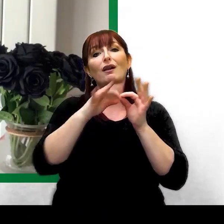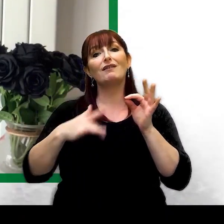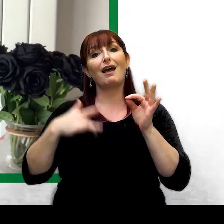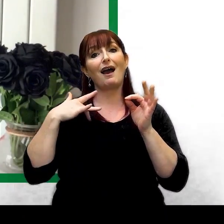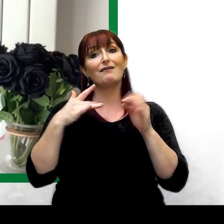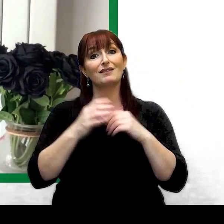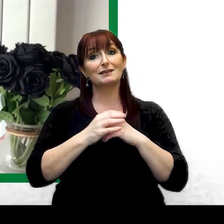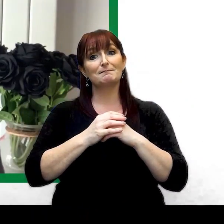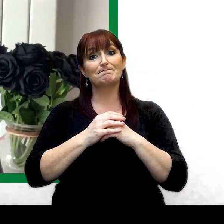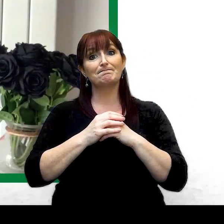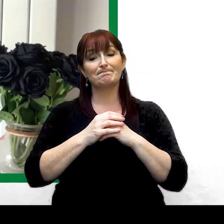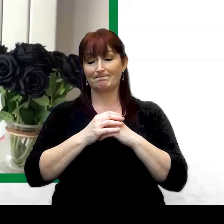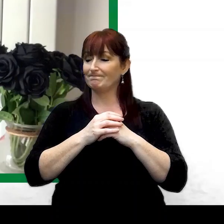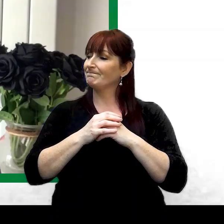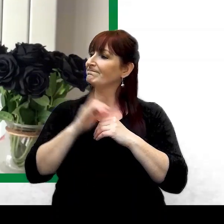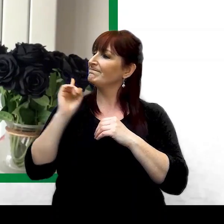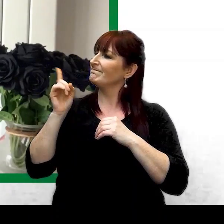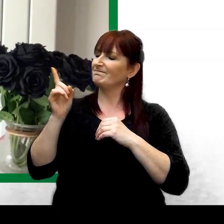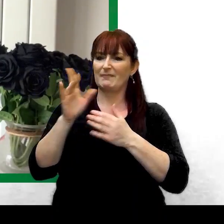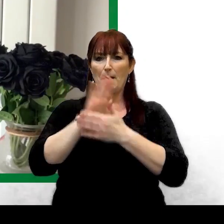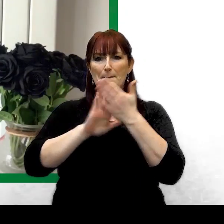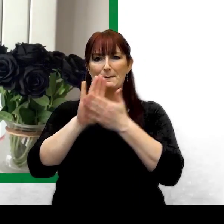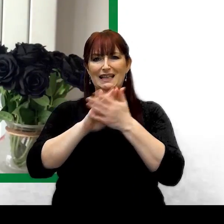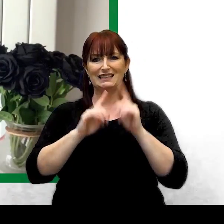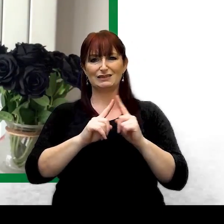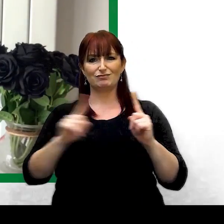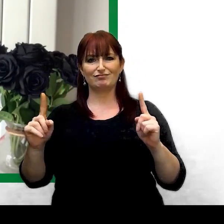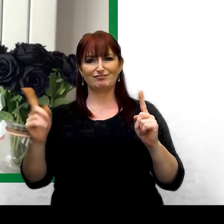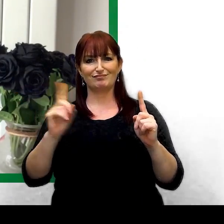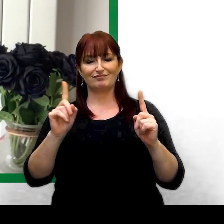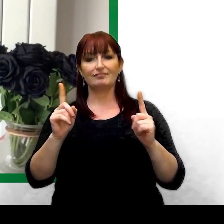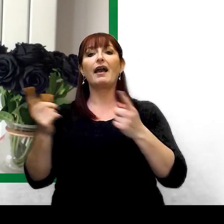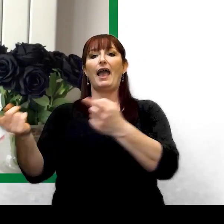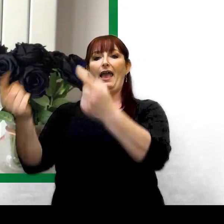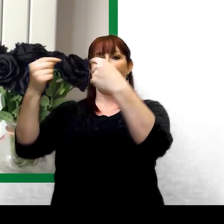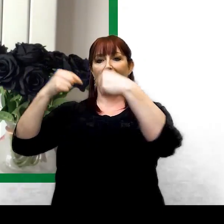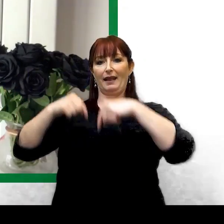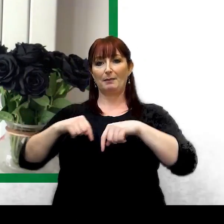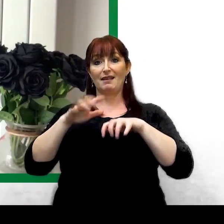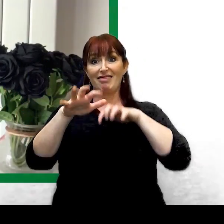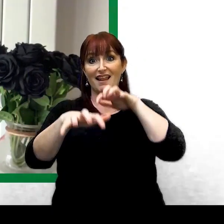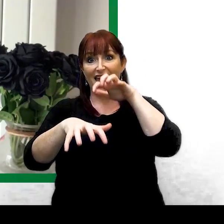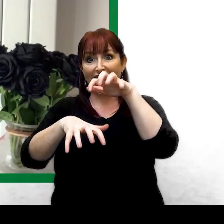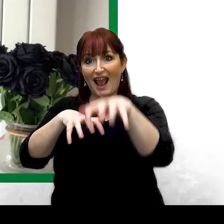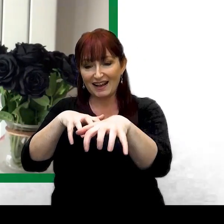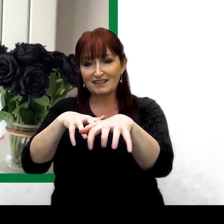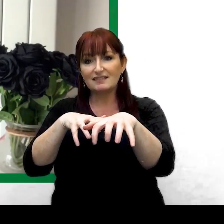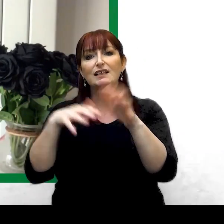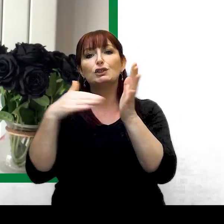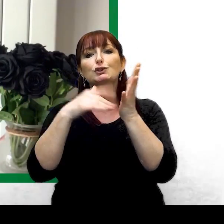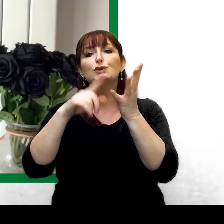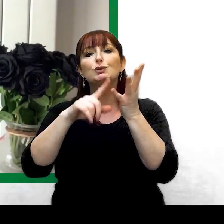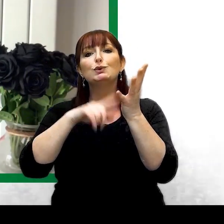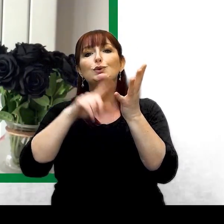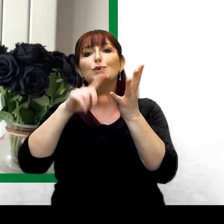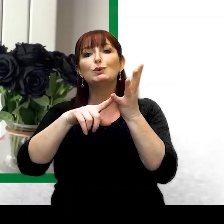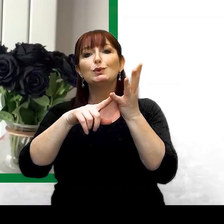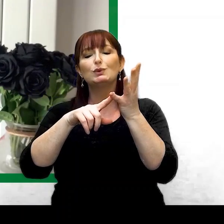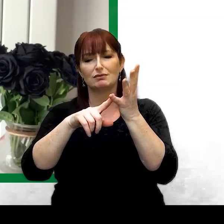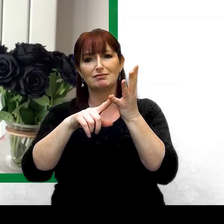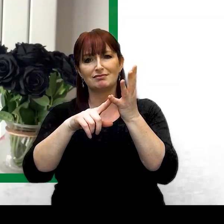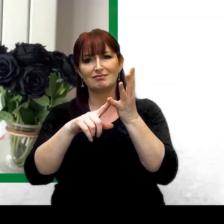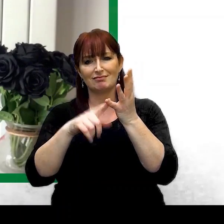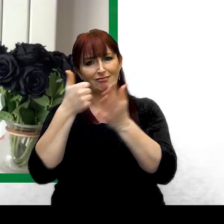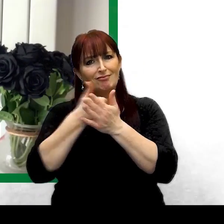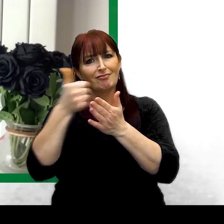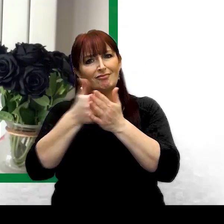Nengwe Namabala means "Here comes the lion" in Zulu. Zulu is the most widely spoken language used in South